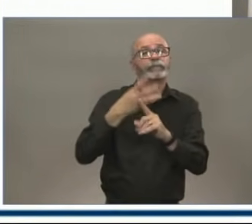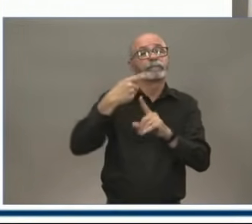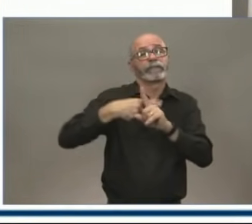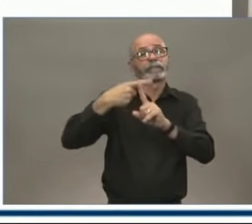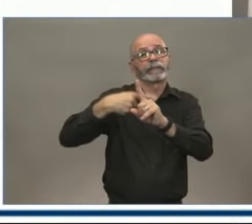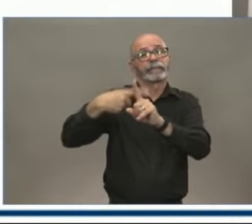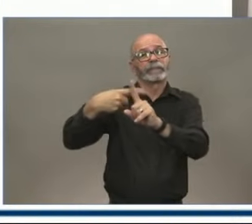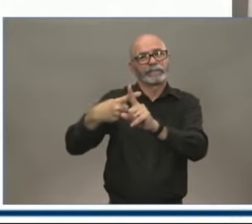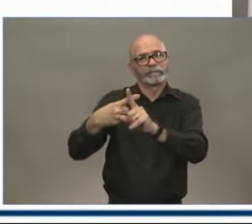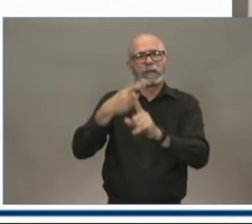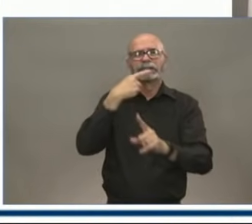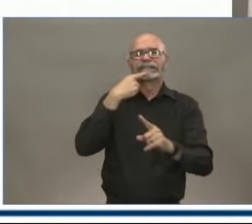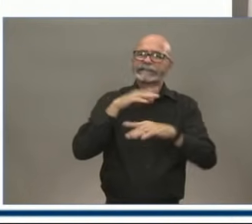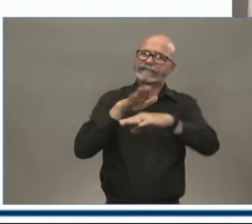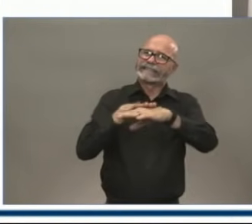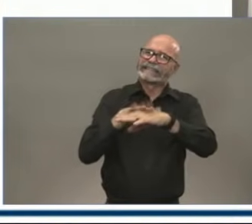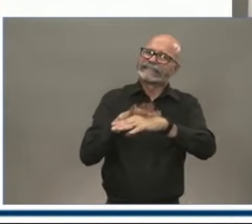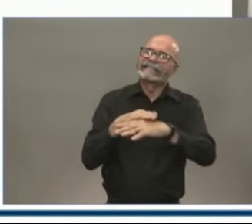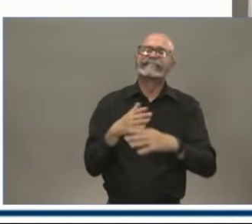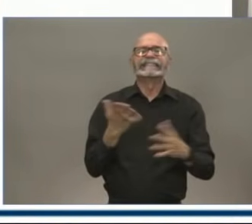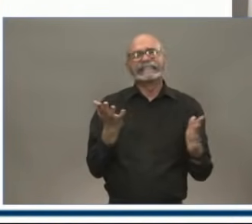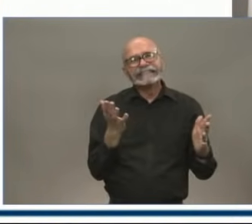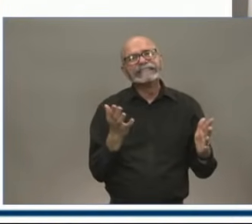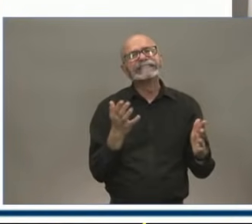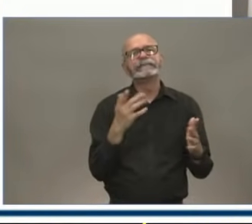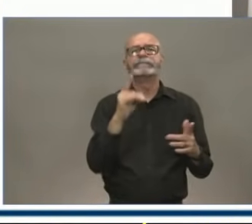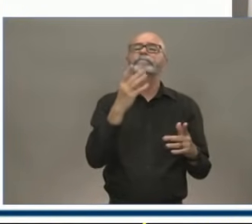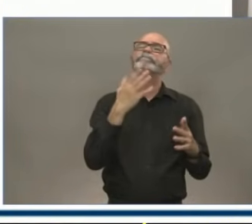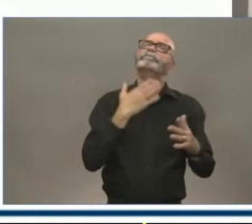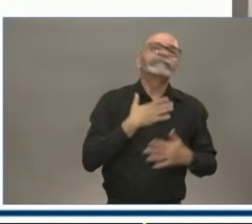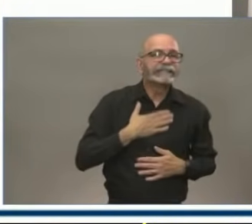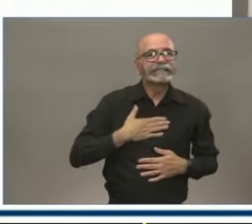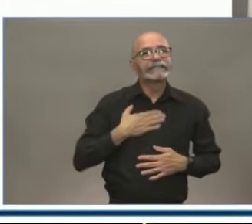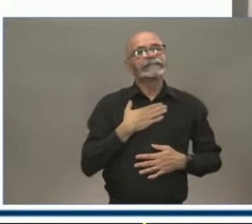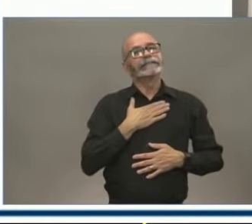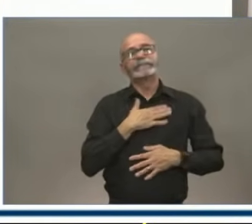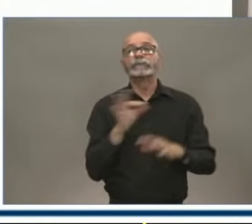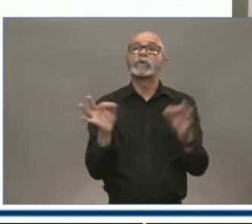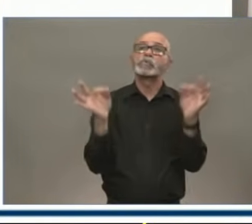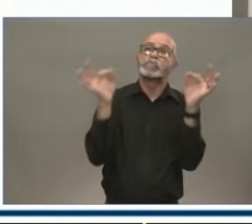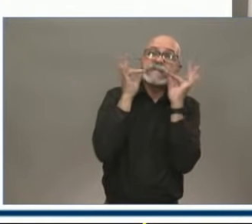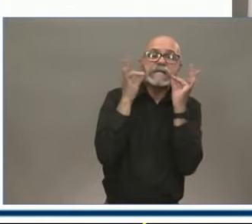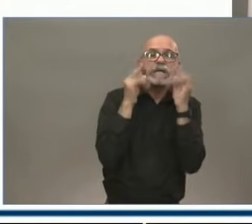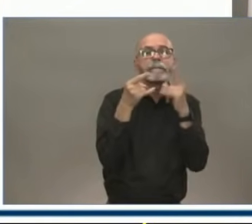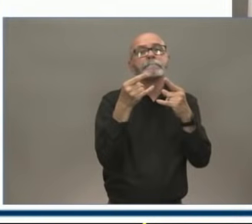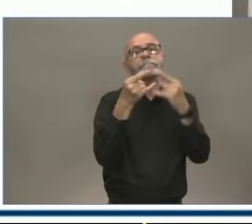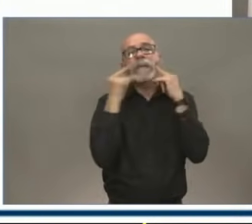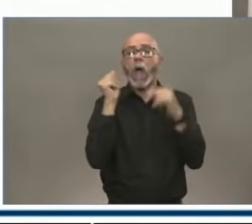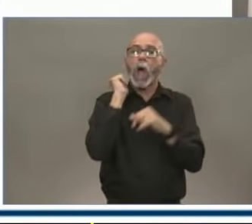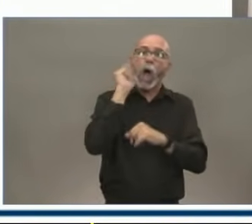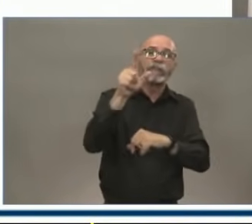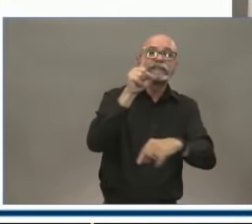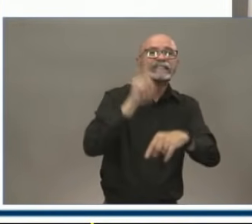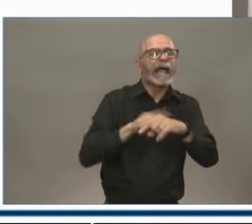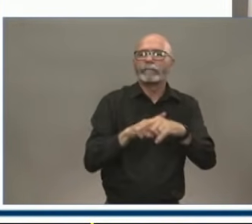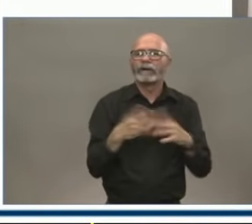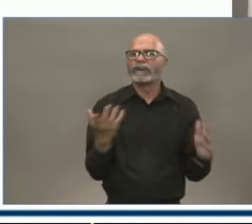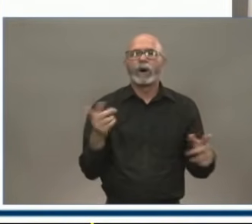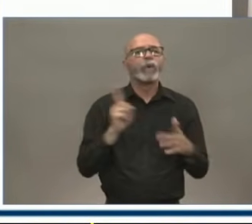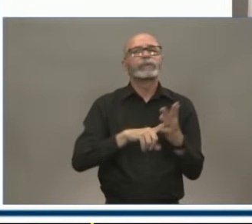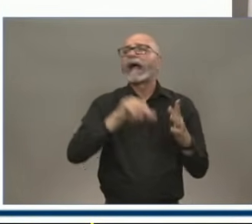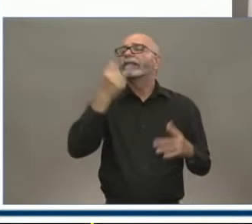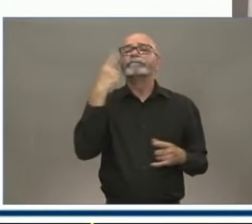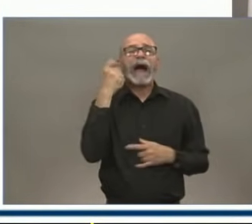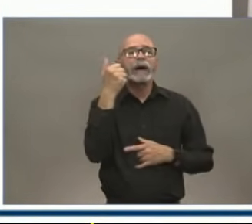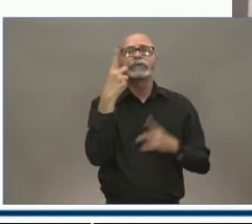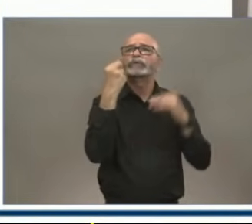you warn, I've heard you plead for people to put their masks on. Is there anything else you'd like to see the province do to